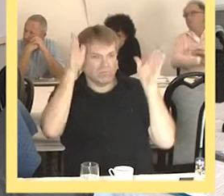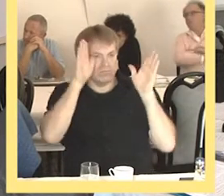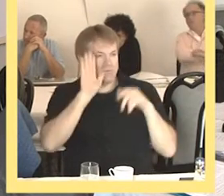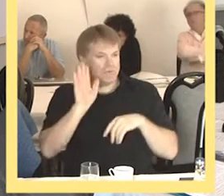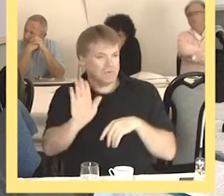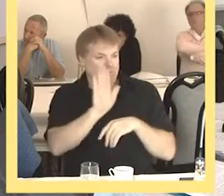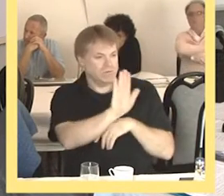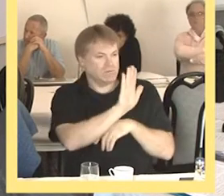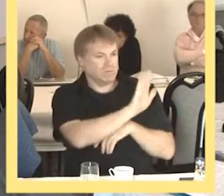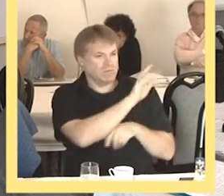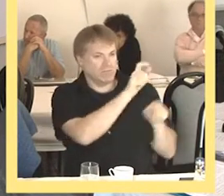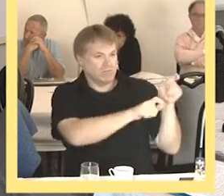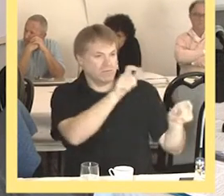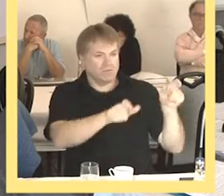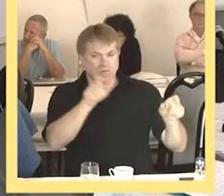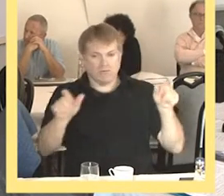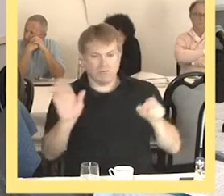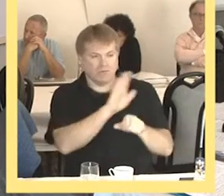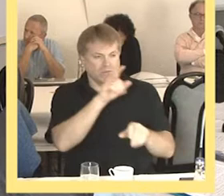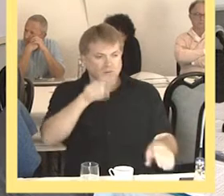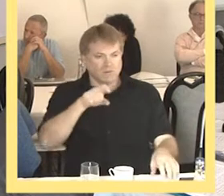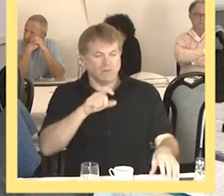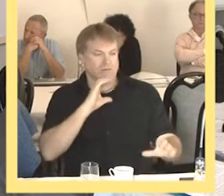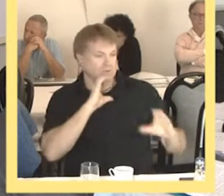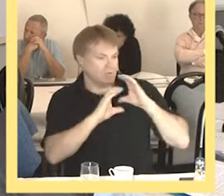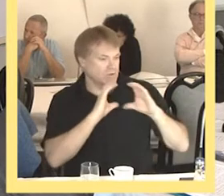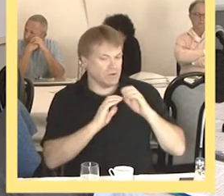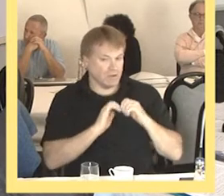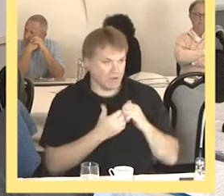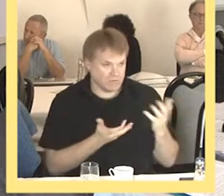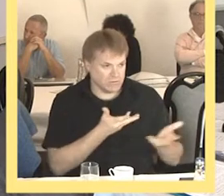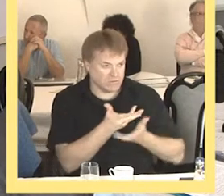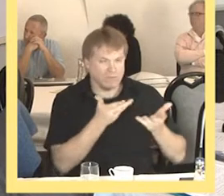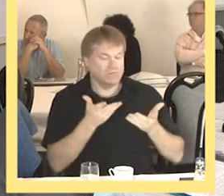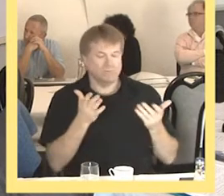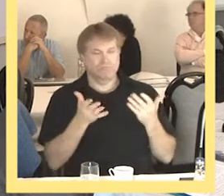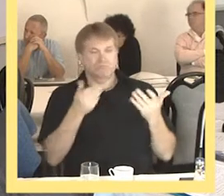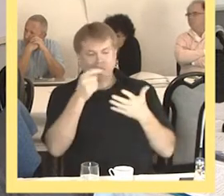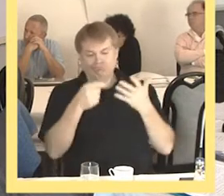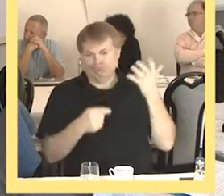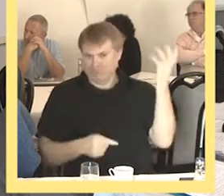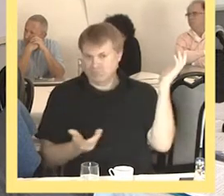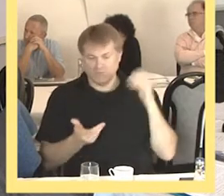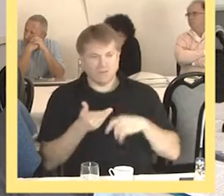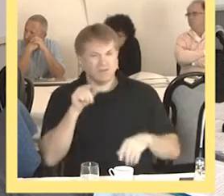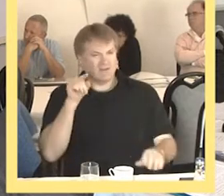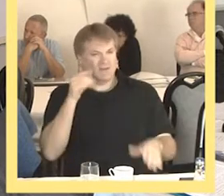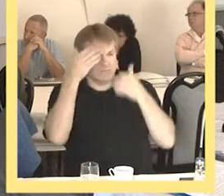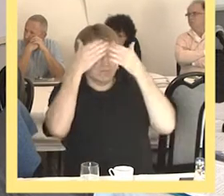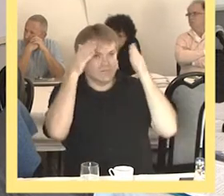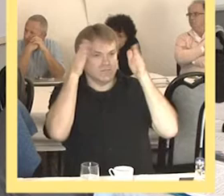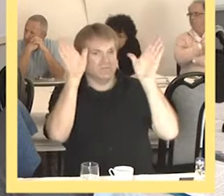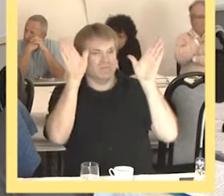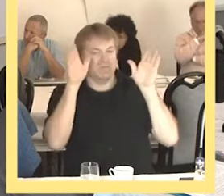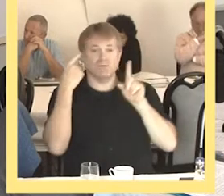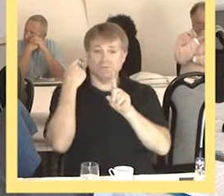be aware how we can communicate and whatever. But we were also talking a lot about